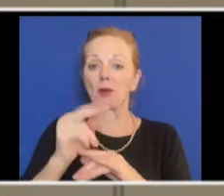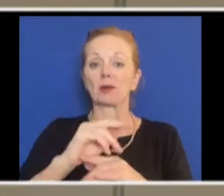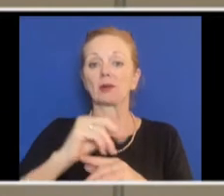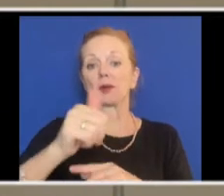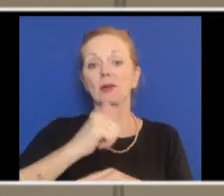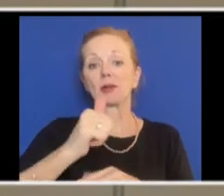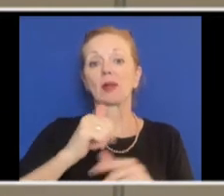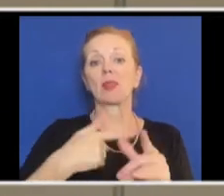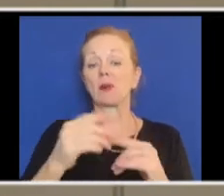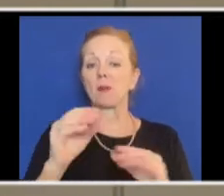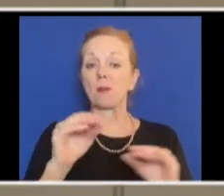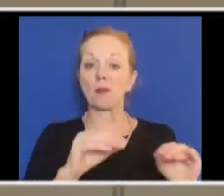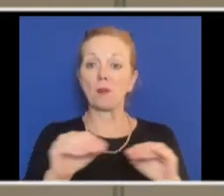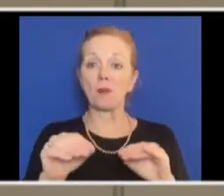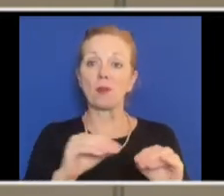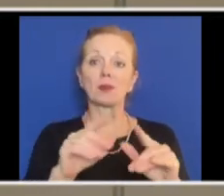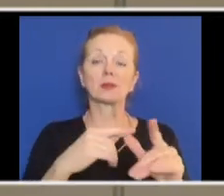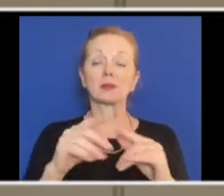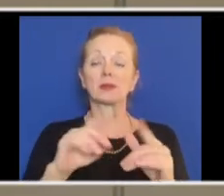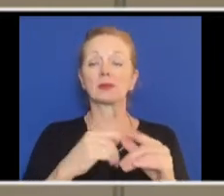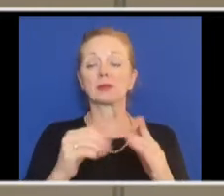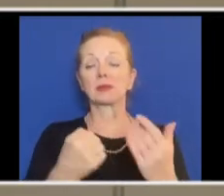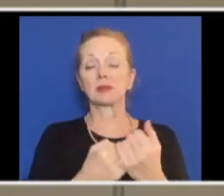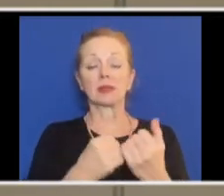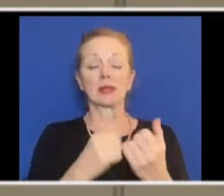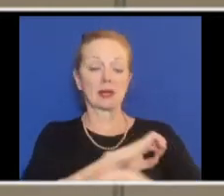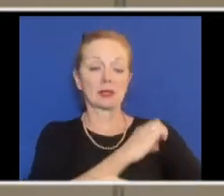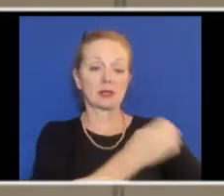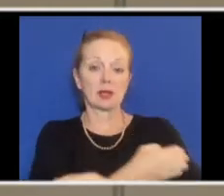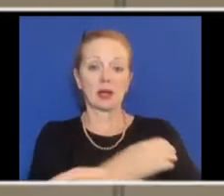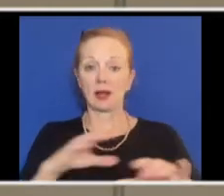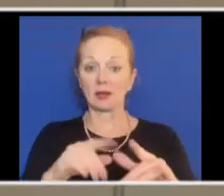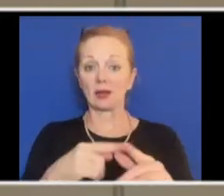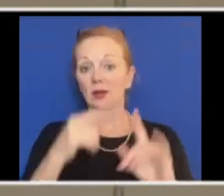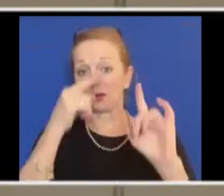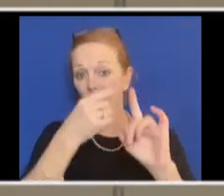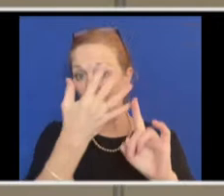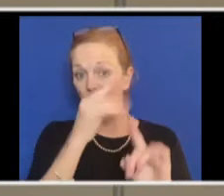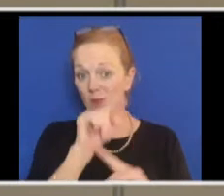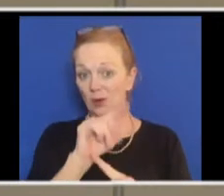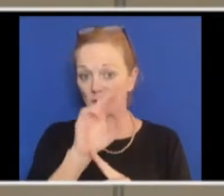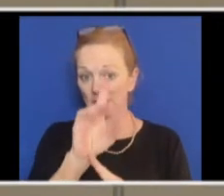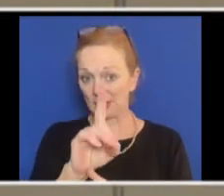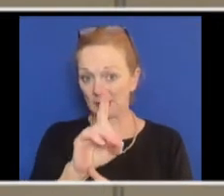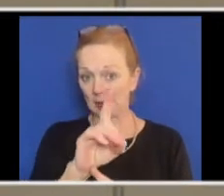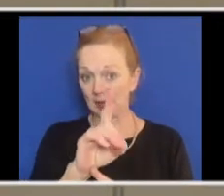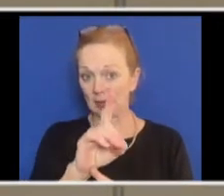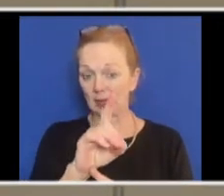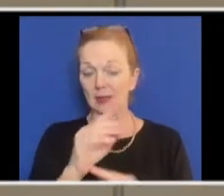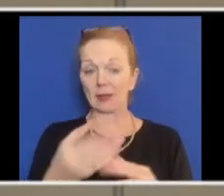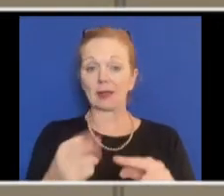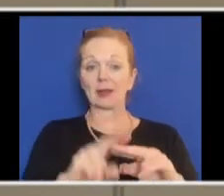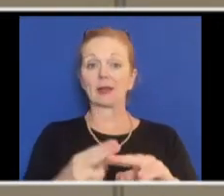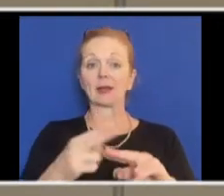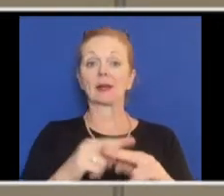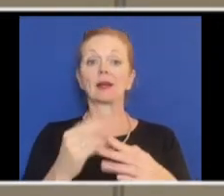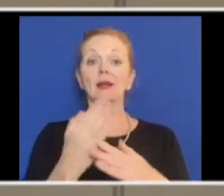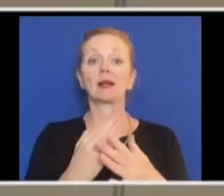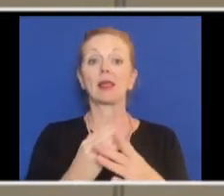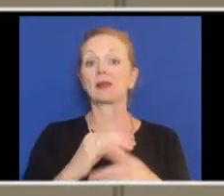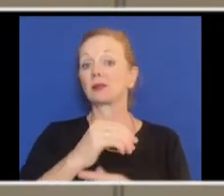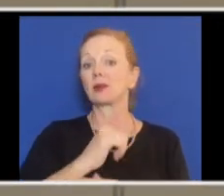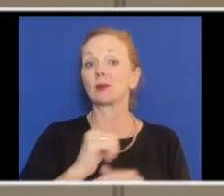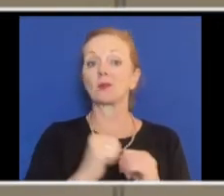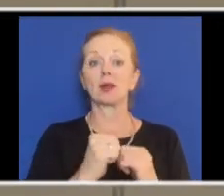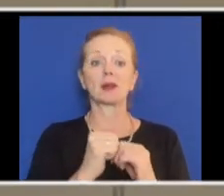options to support our strategic energy action plan goal Five Point d increase the share of trips made without